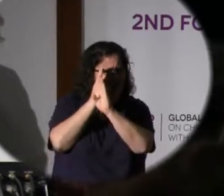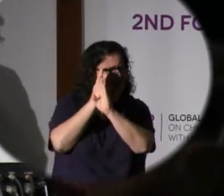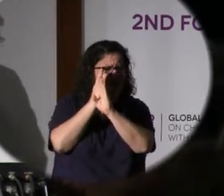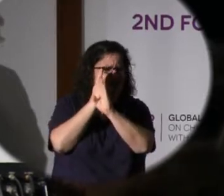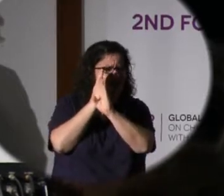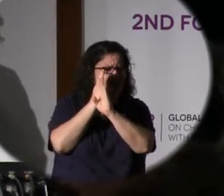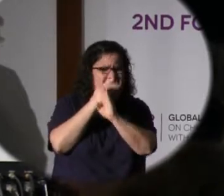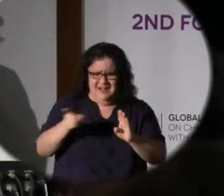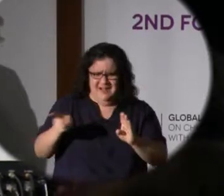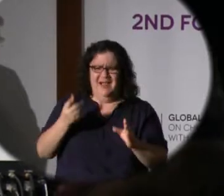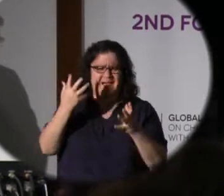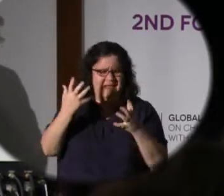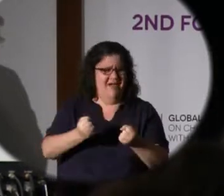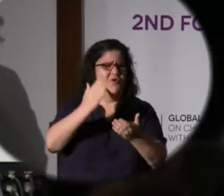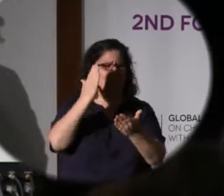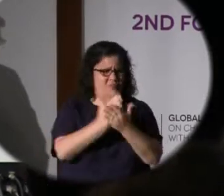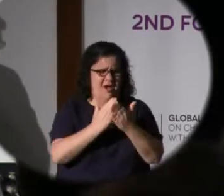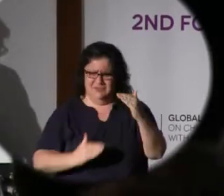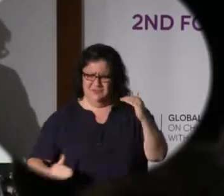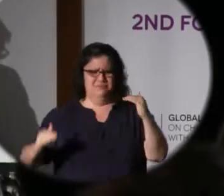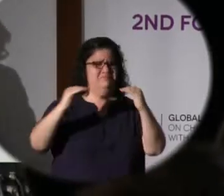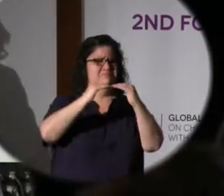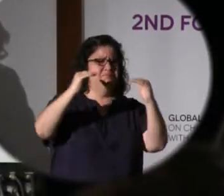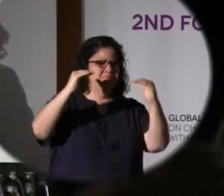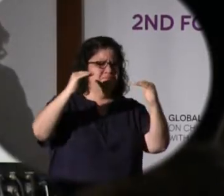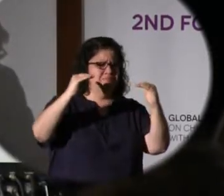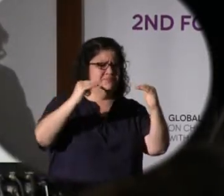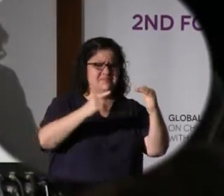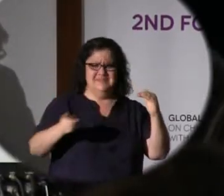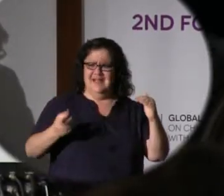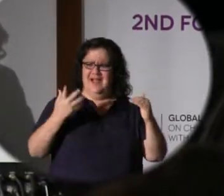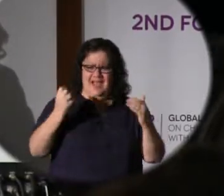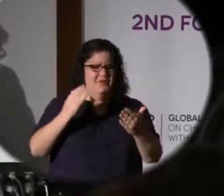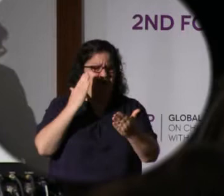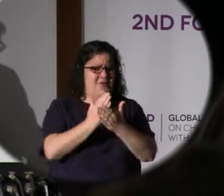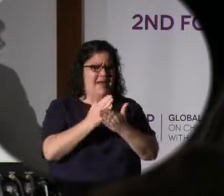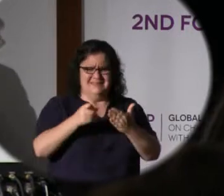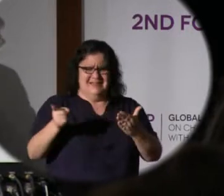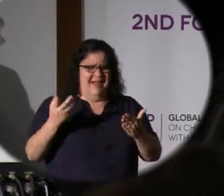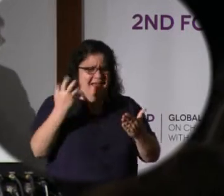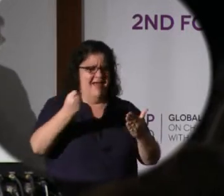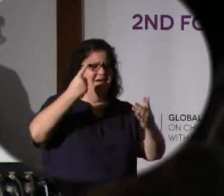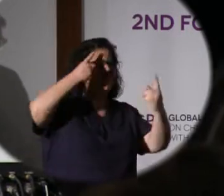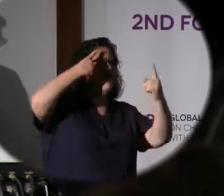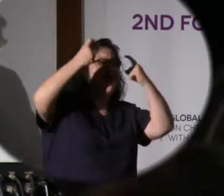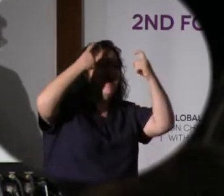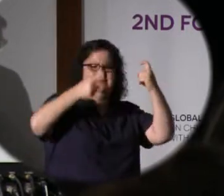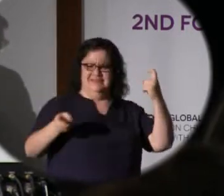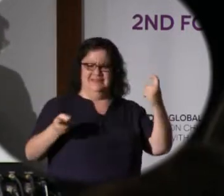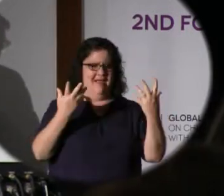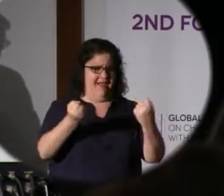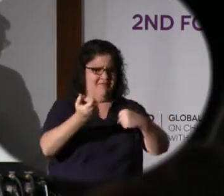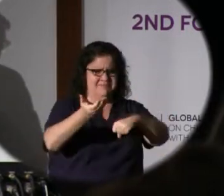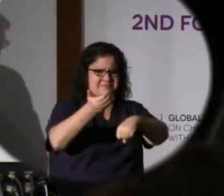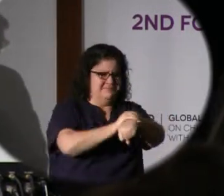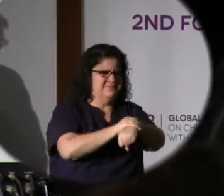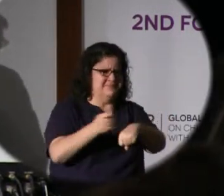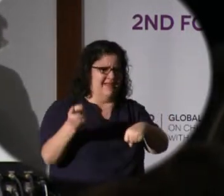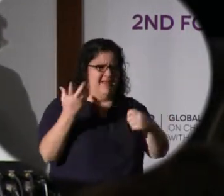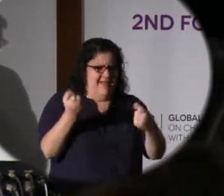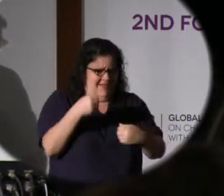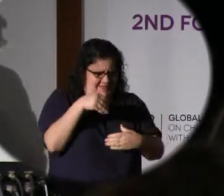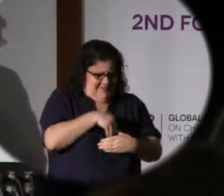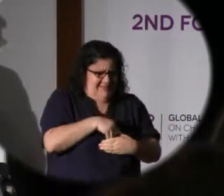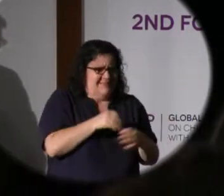and their energies and their ideas, we not only rob people of their own ambitions, we rob our societies